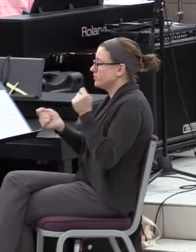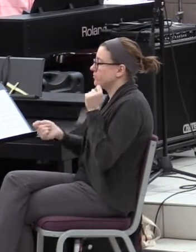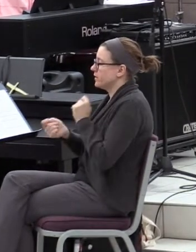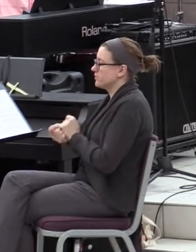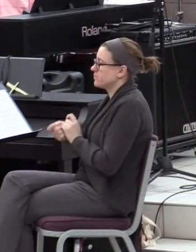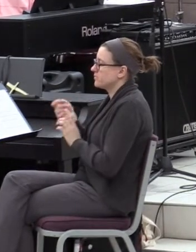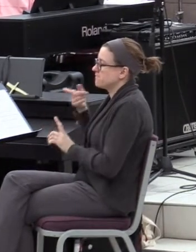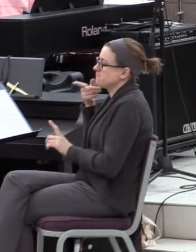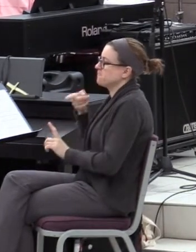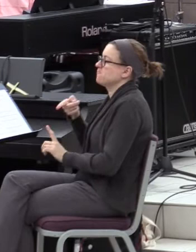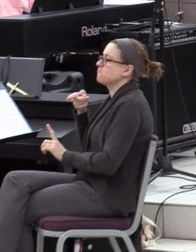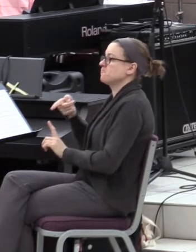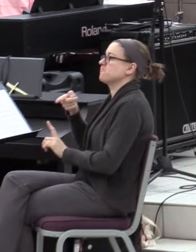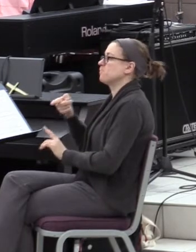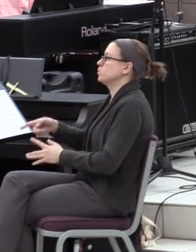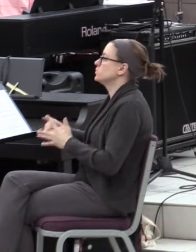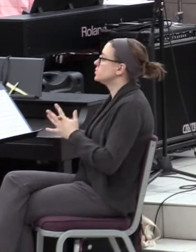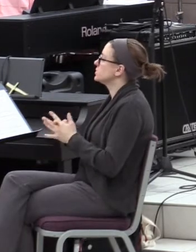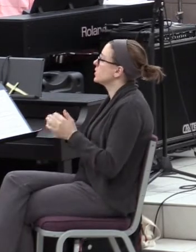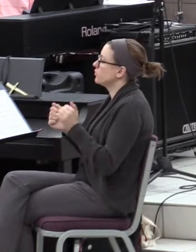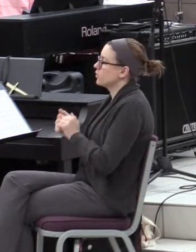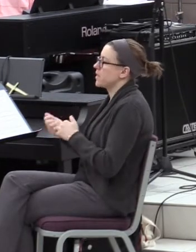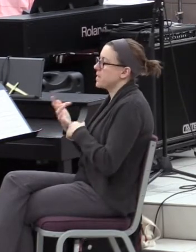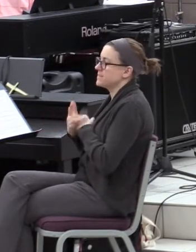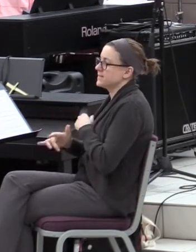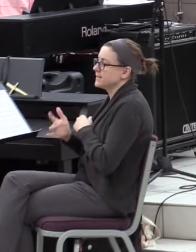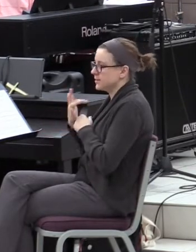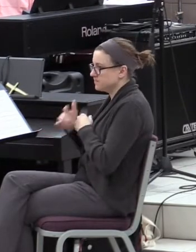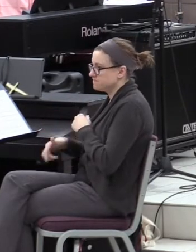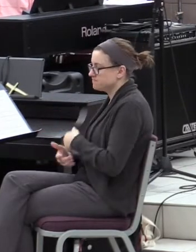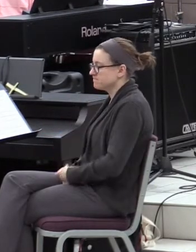the transformation begins with empty,